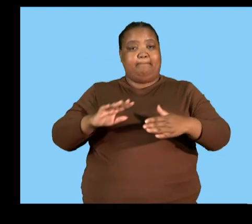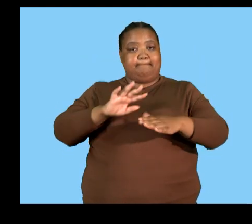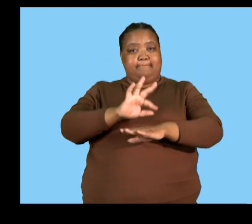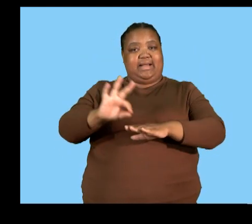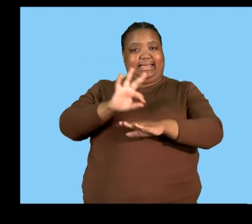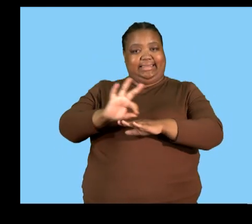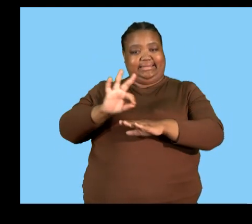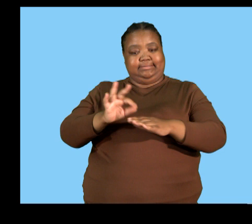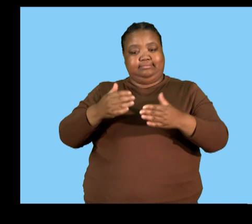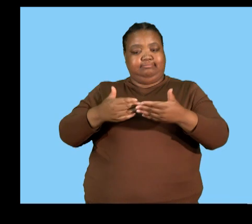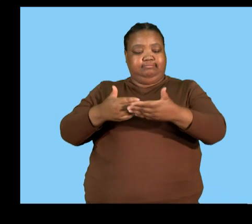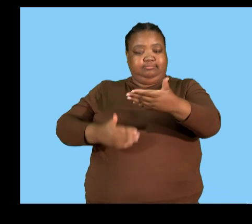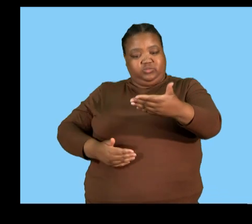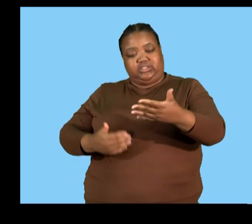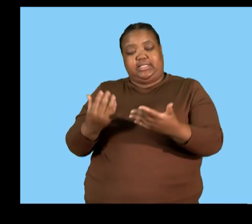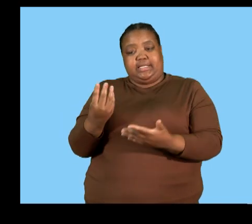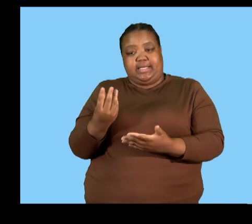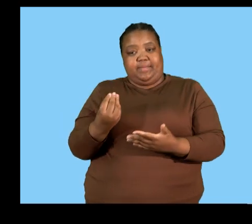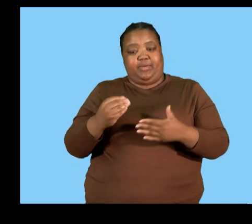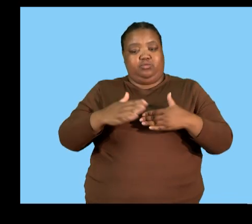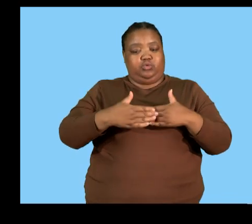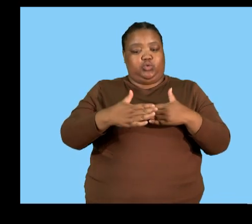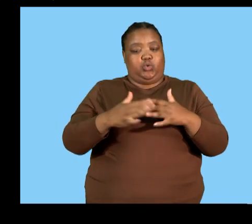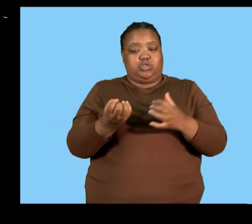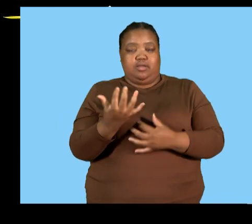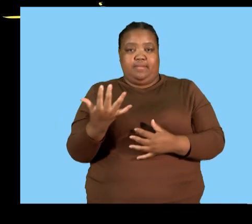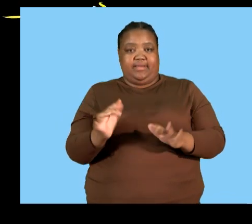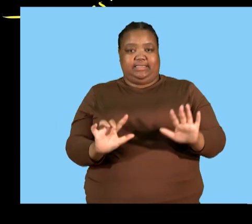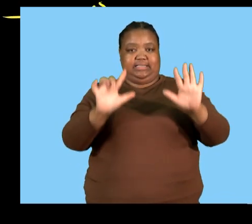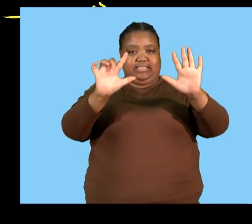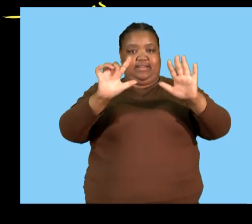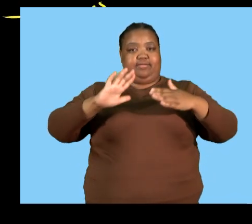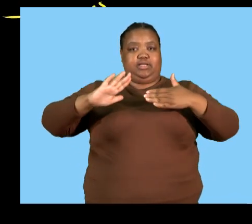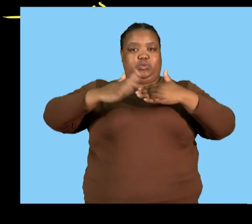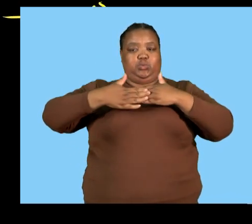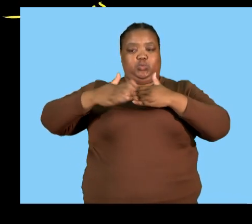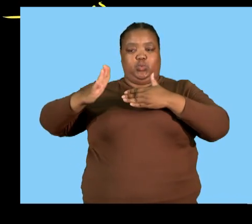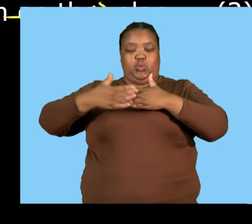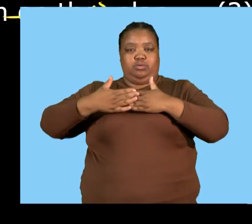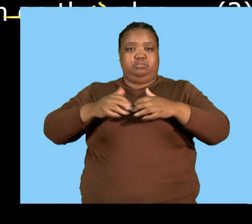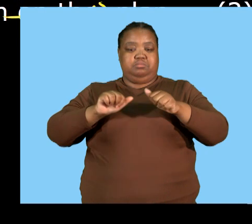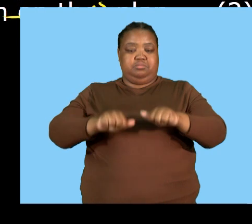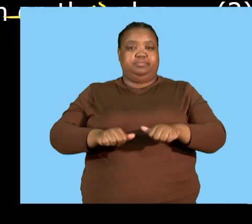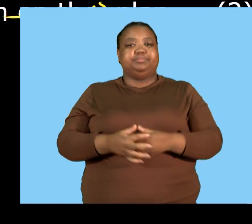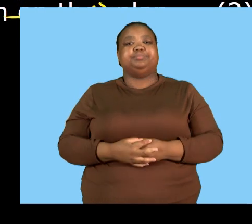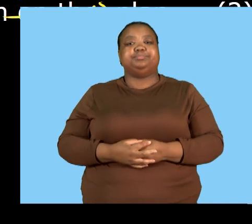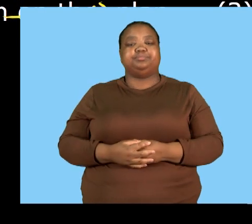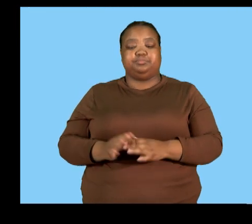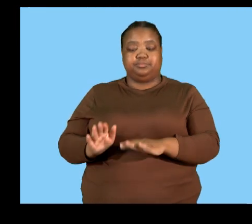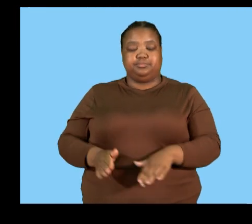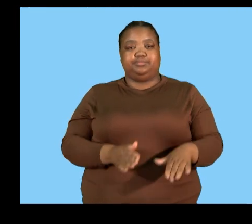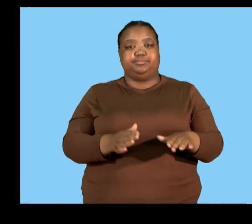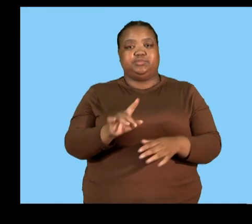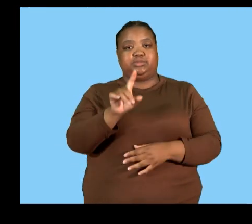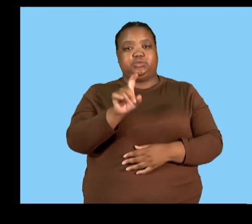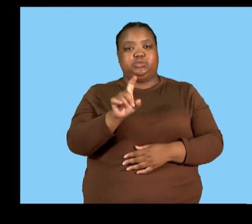floor plan would be 7. So we have 7 doors. Then moving along to the next